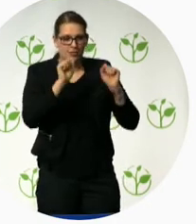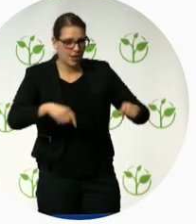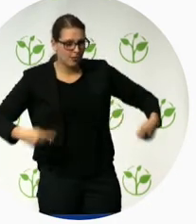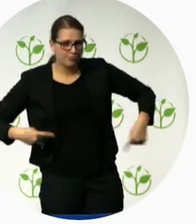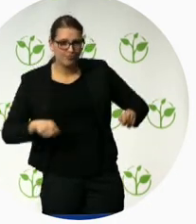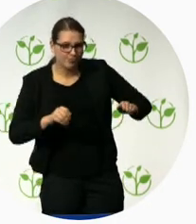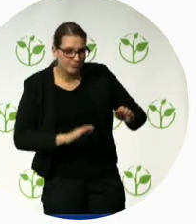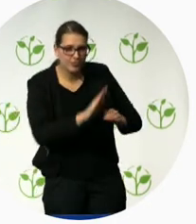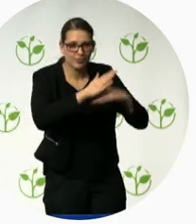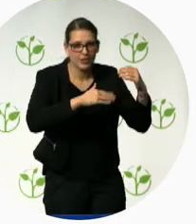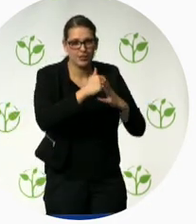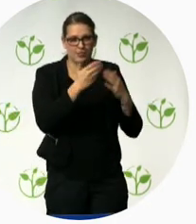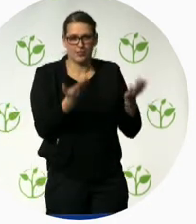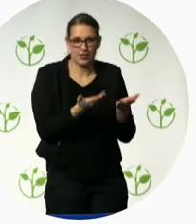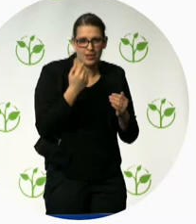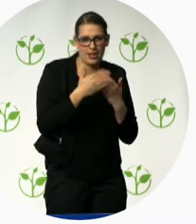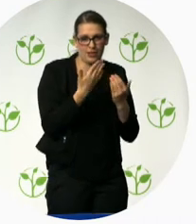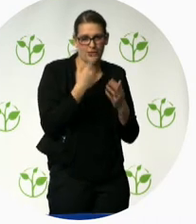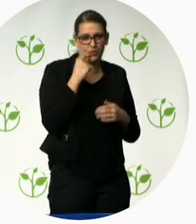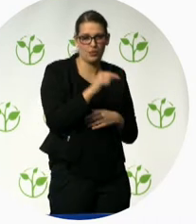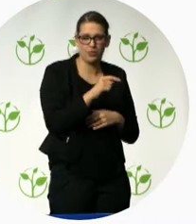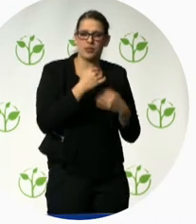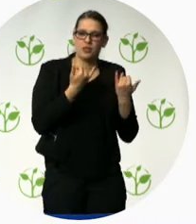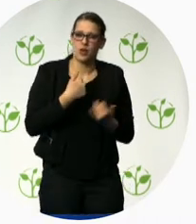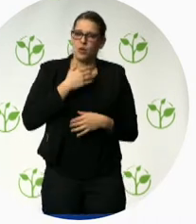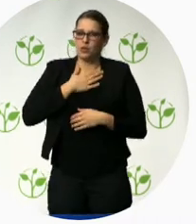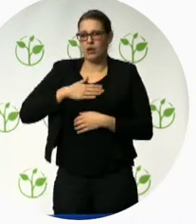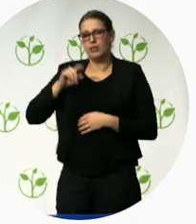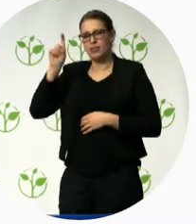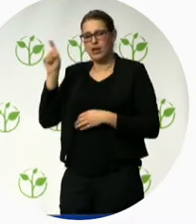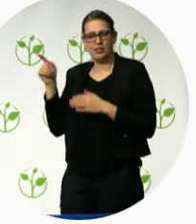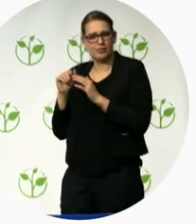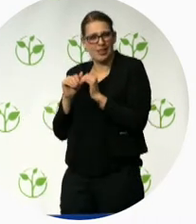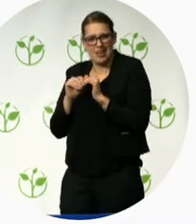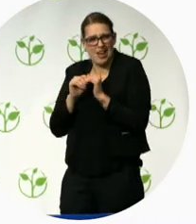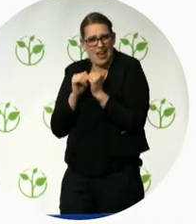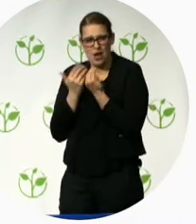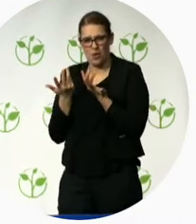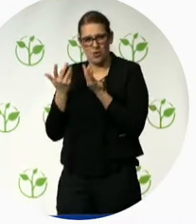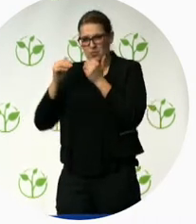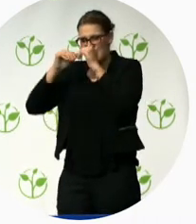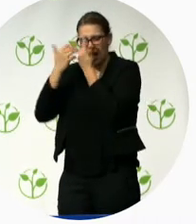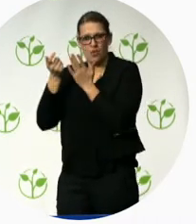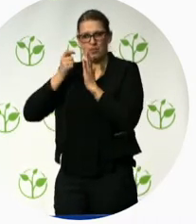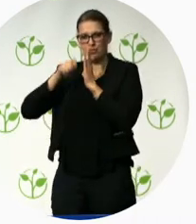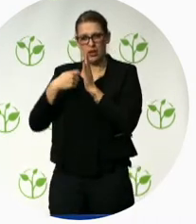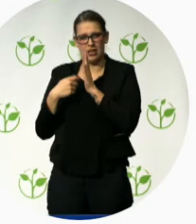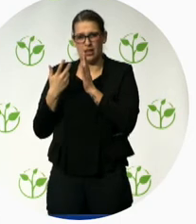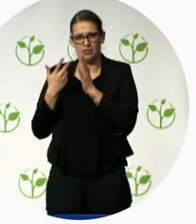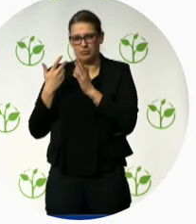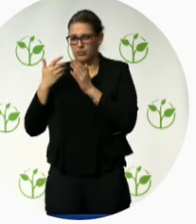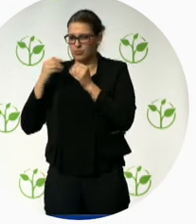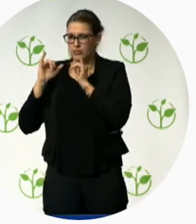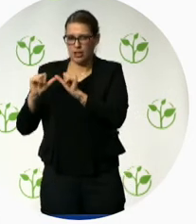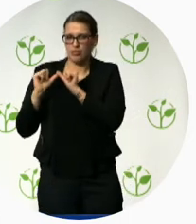the people in need for the changes? How do you intend to make it as a sustainable project? And who funds, like what is